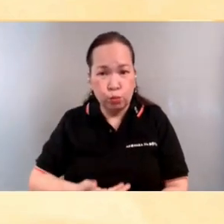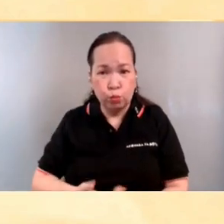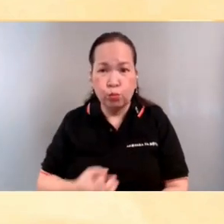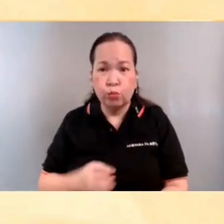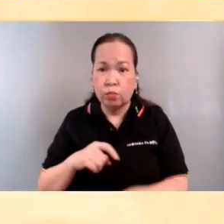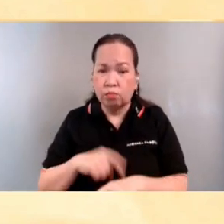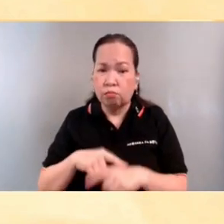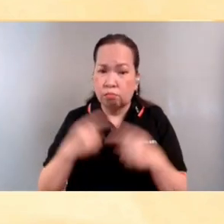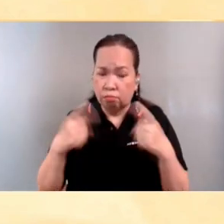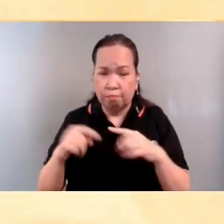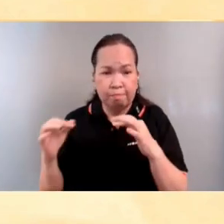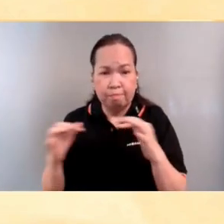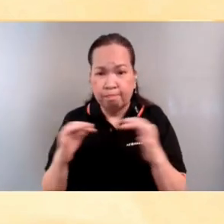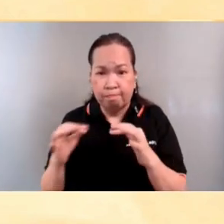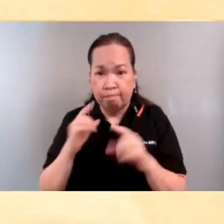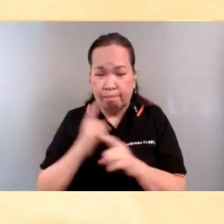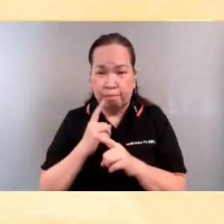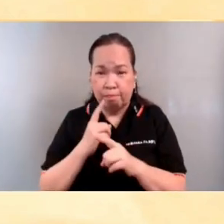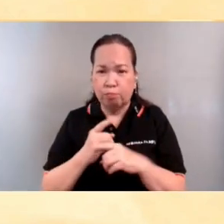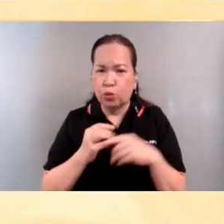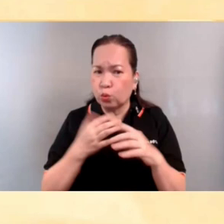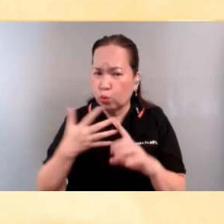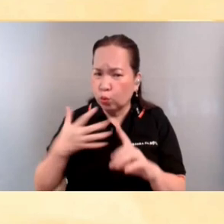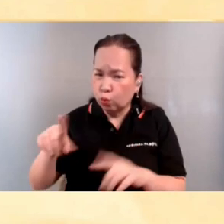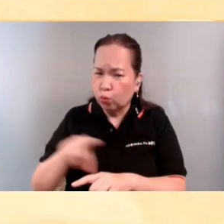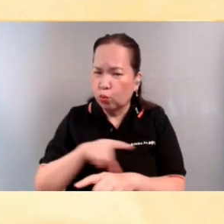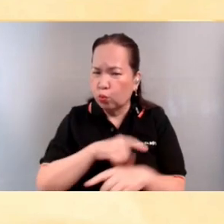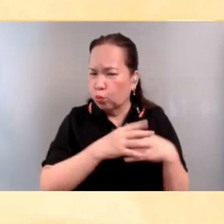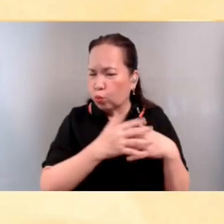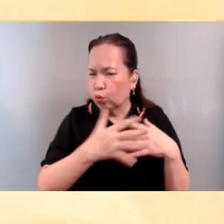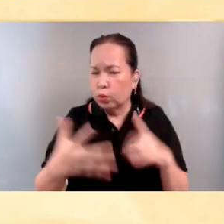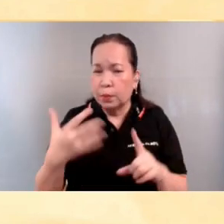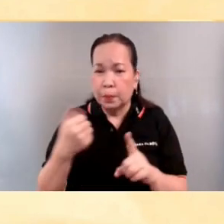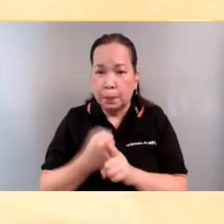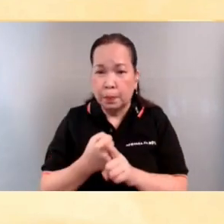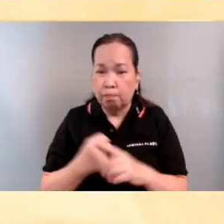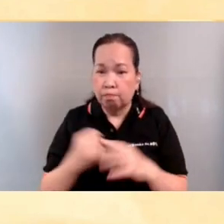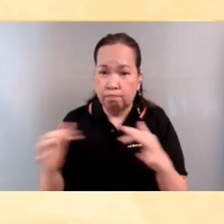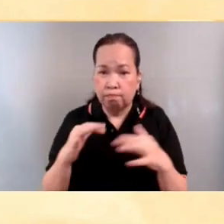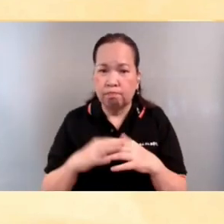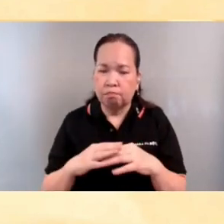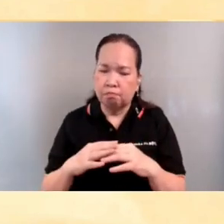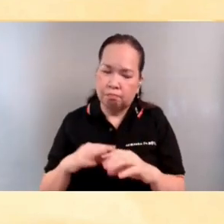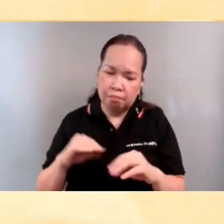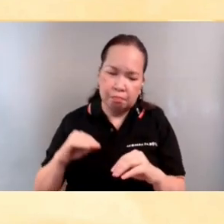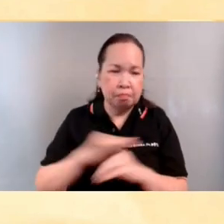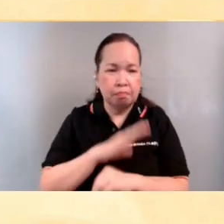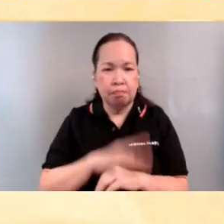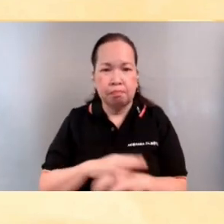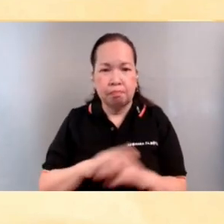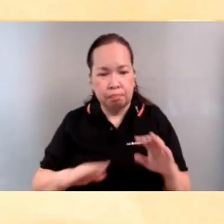humanitarian emergencies. The long-term impacts of violent conflict also affect their development and access to